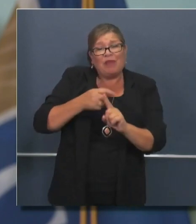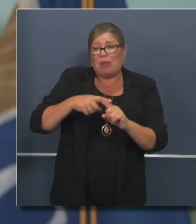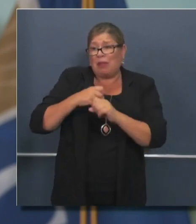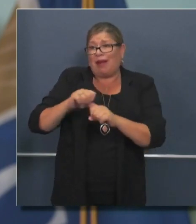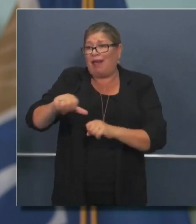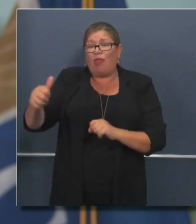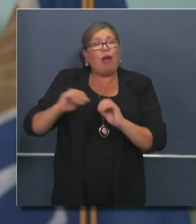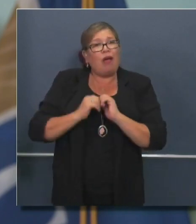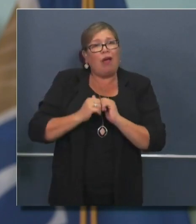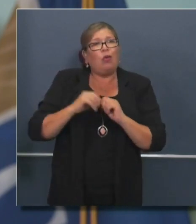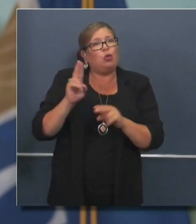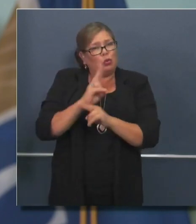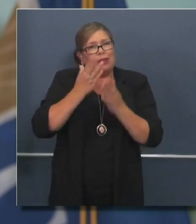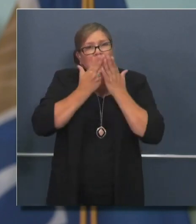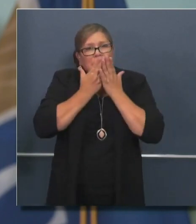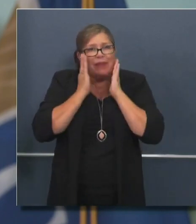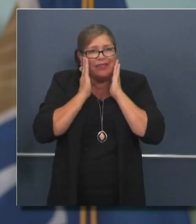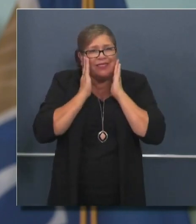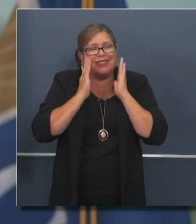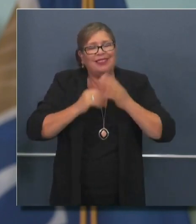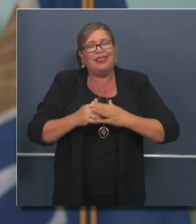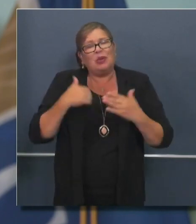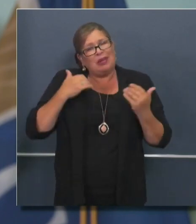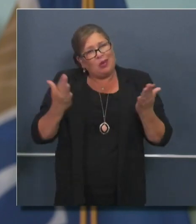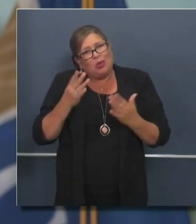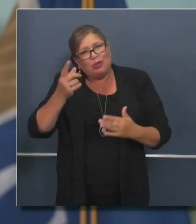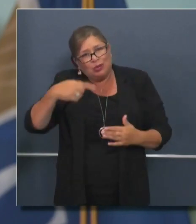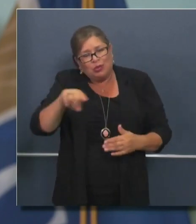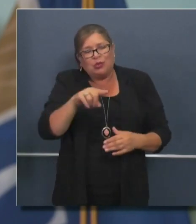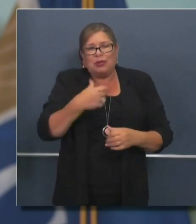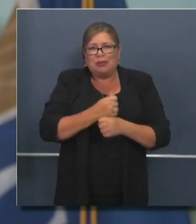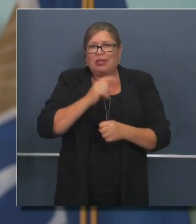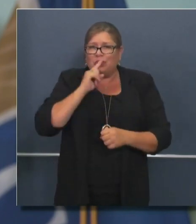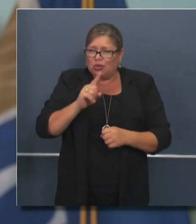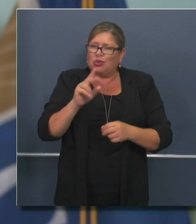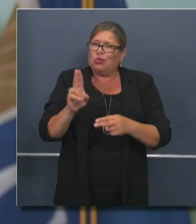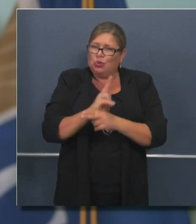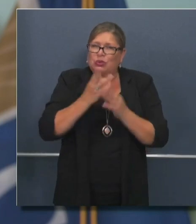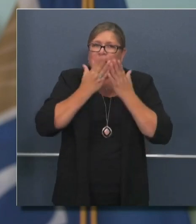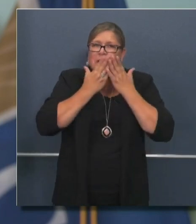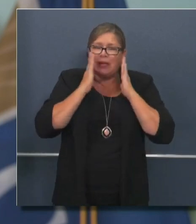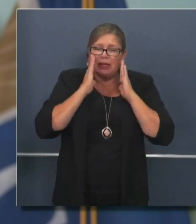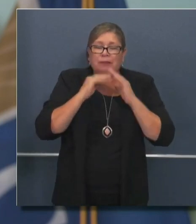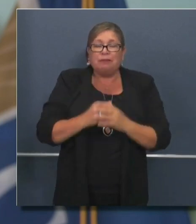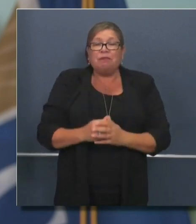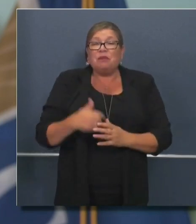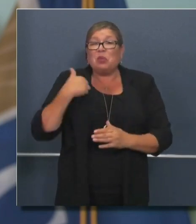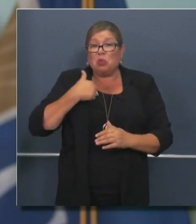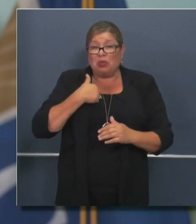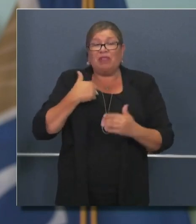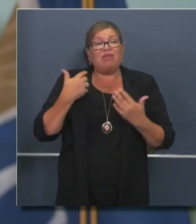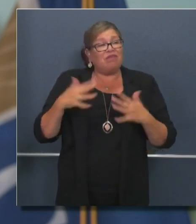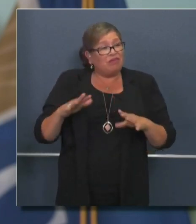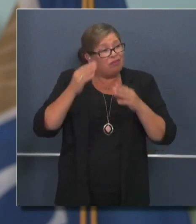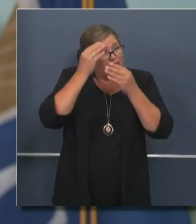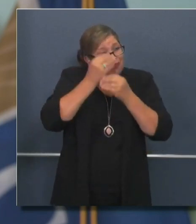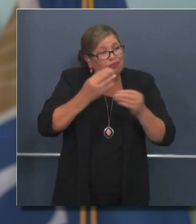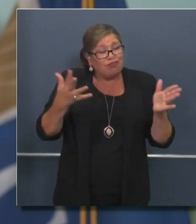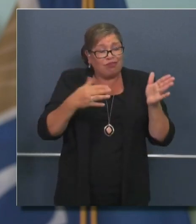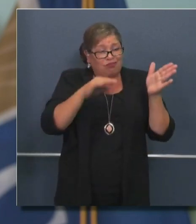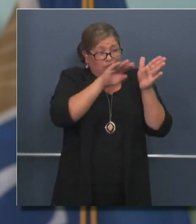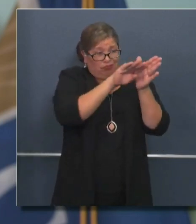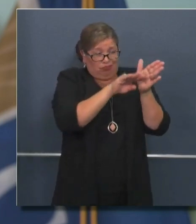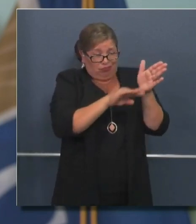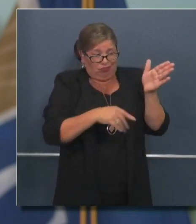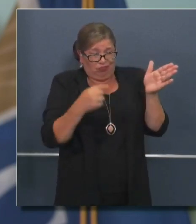covering on. And I want to encourage people to do just that. And of course, guidelines that we put out in the local decision